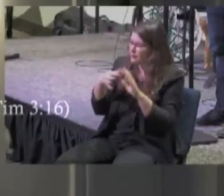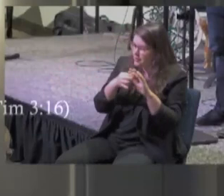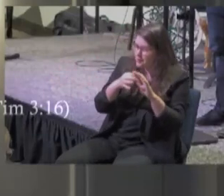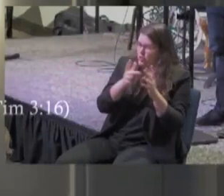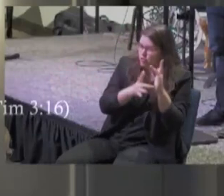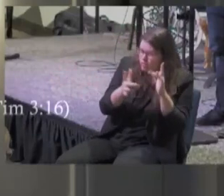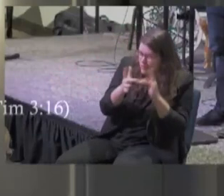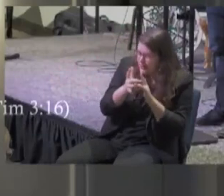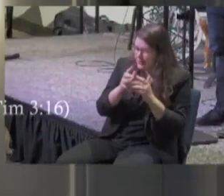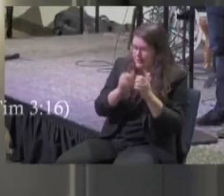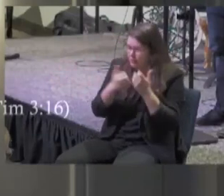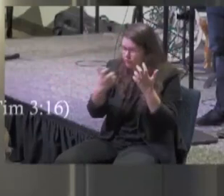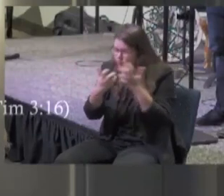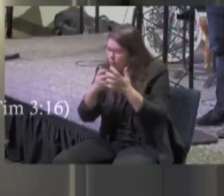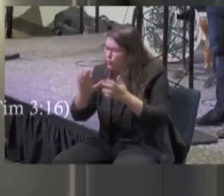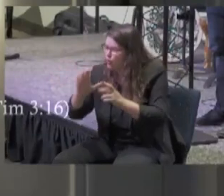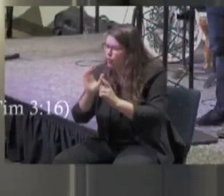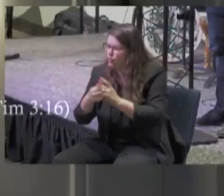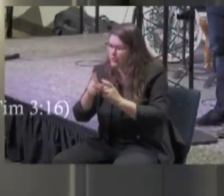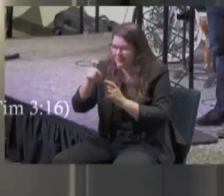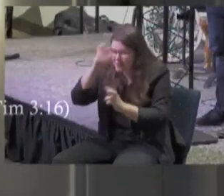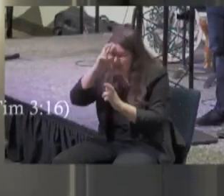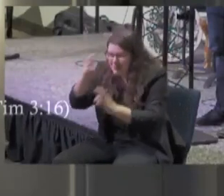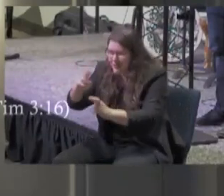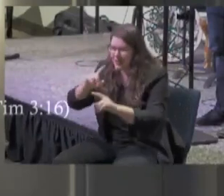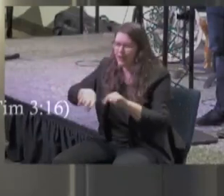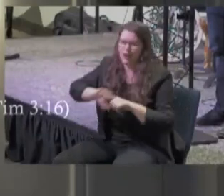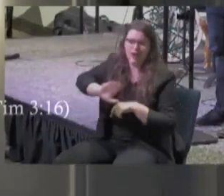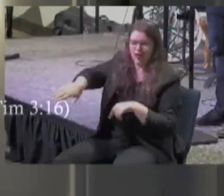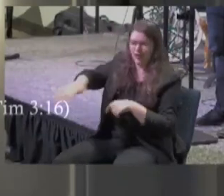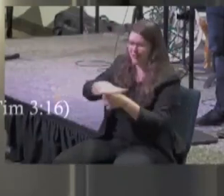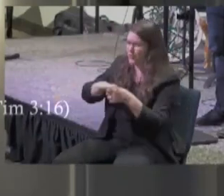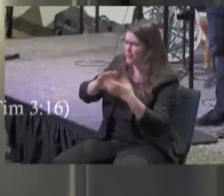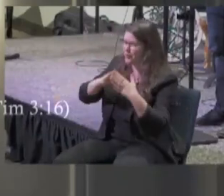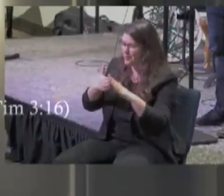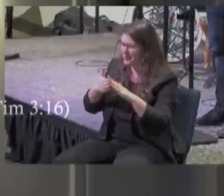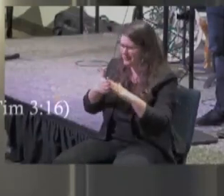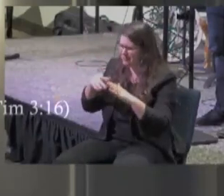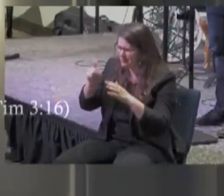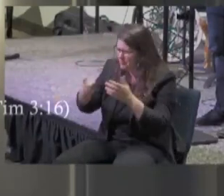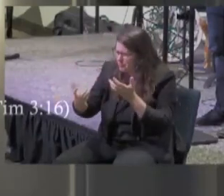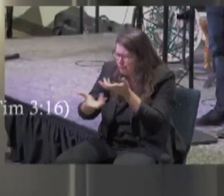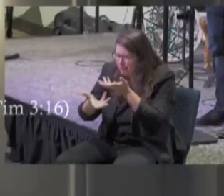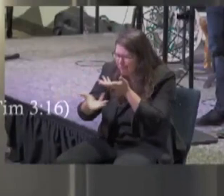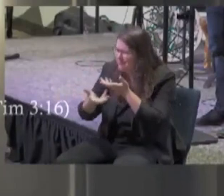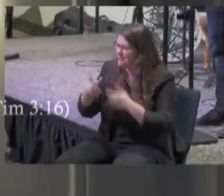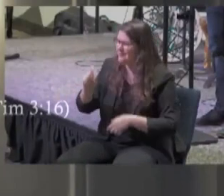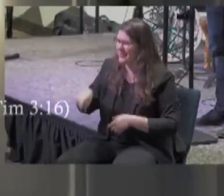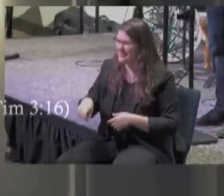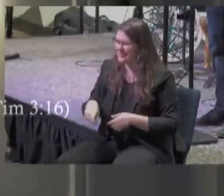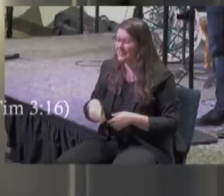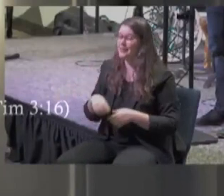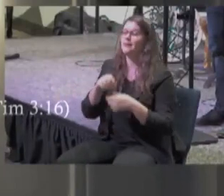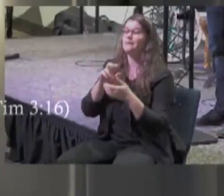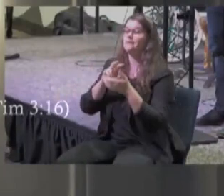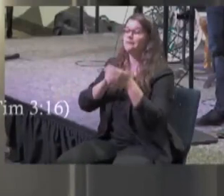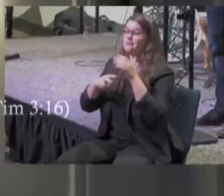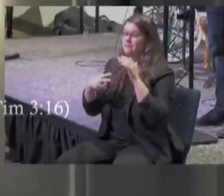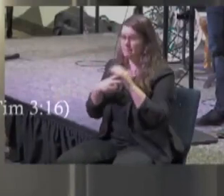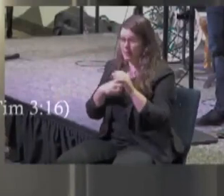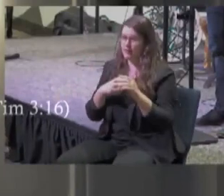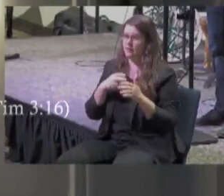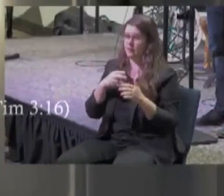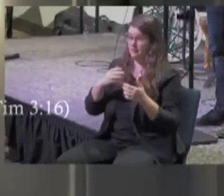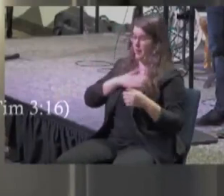Jesus in their own cultures. That means that whatever aspirational and hopefully inspirational values are